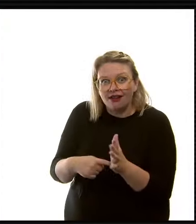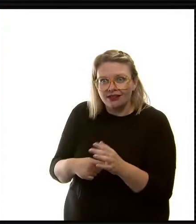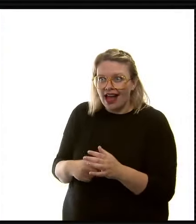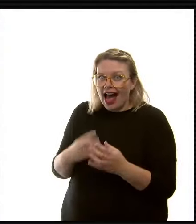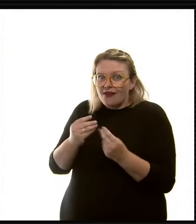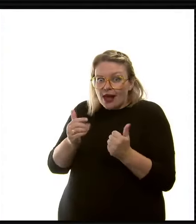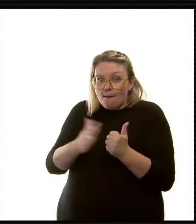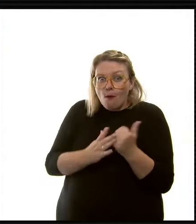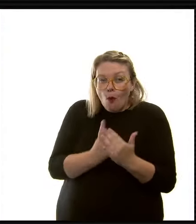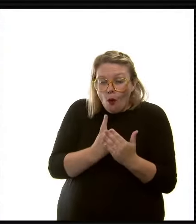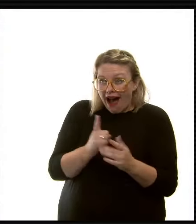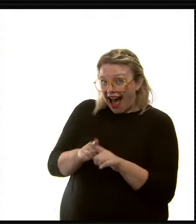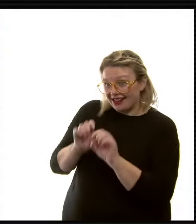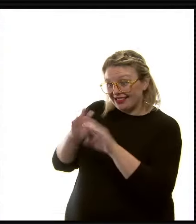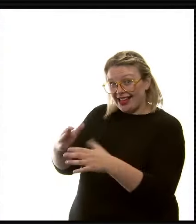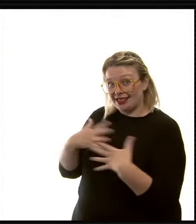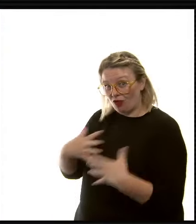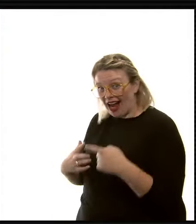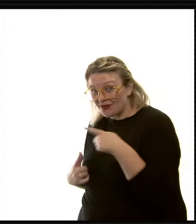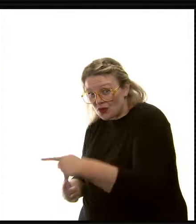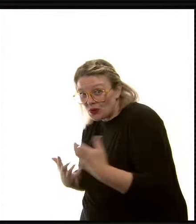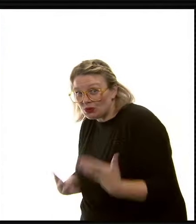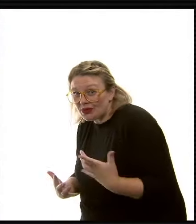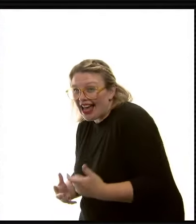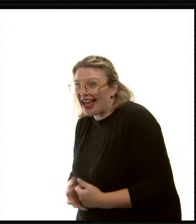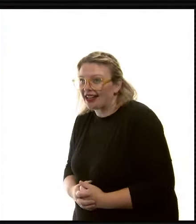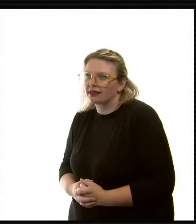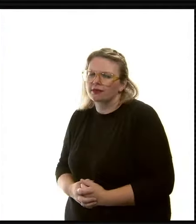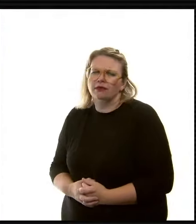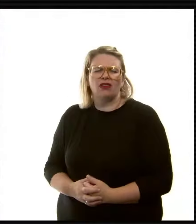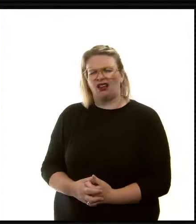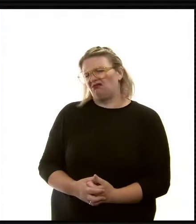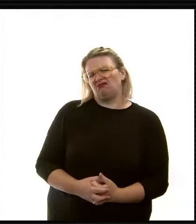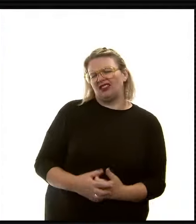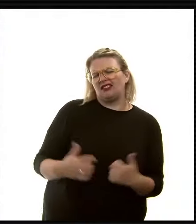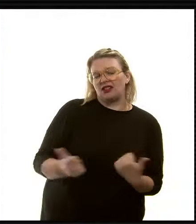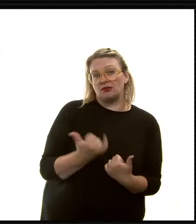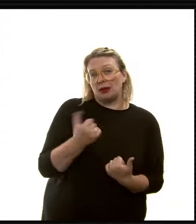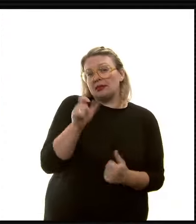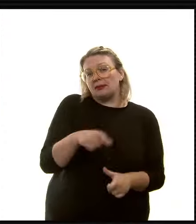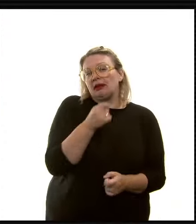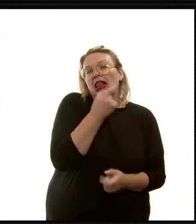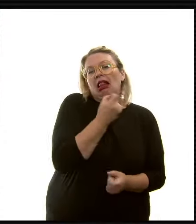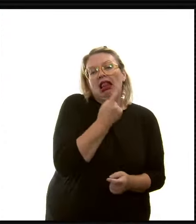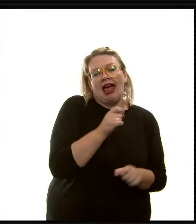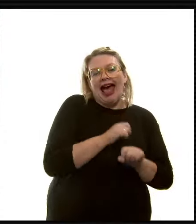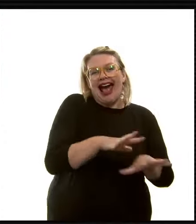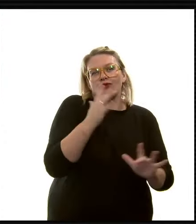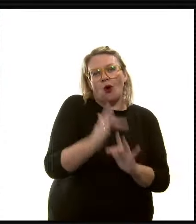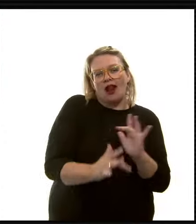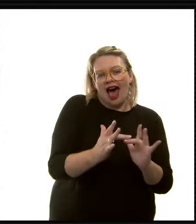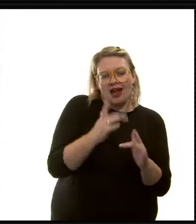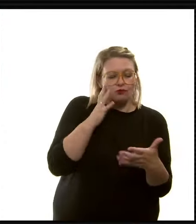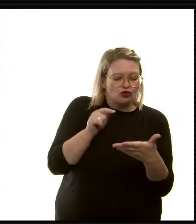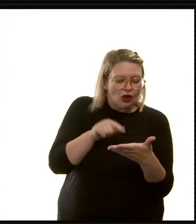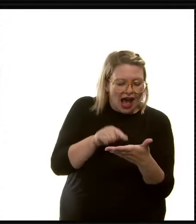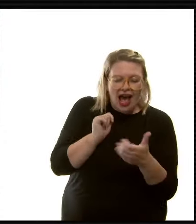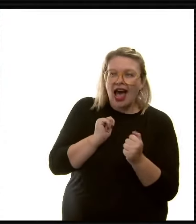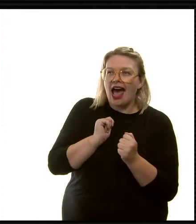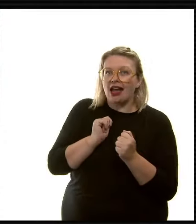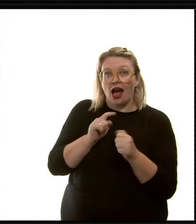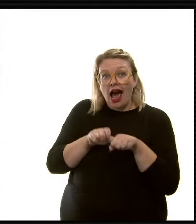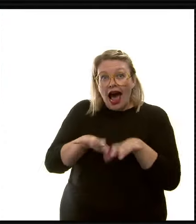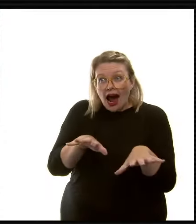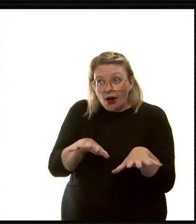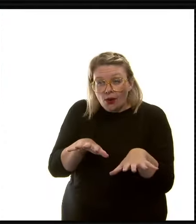you'll be hearing about for the very first time today. Well, unless they've already been leaked online, so let me just check since we've come on